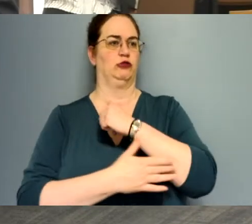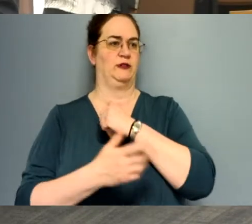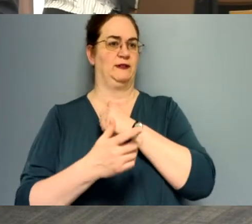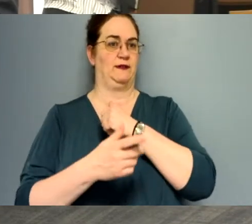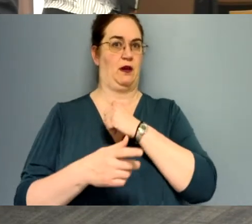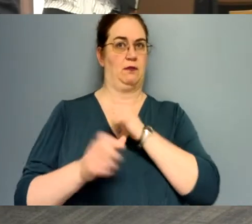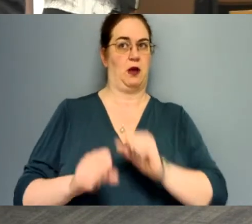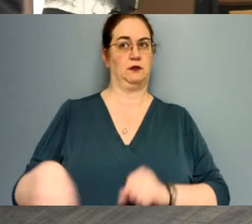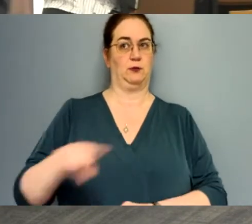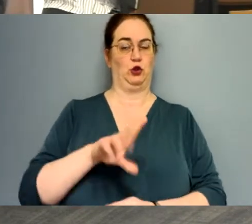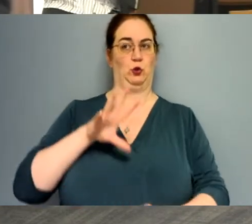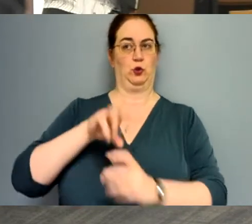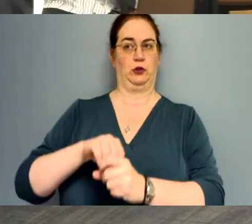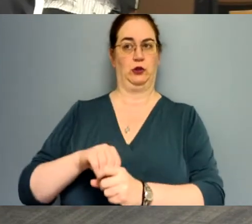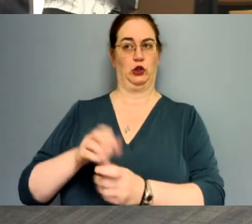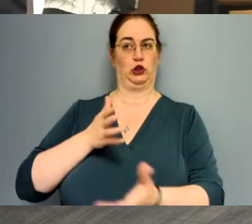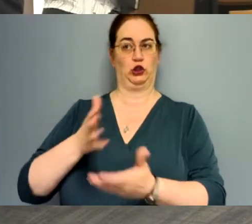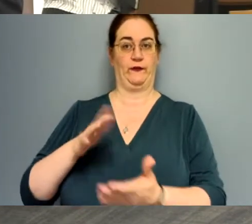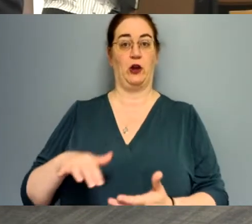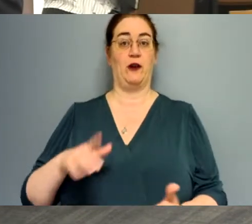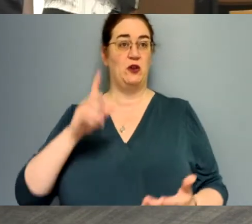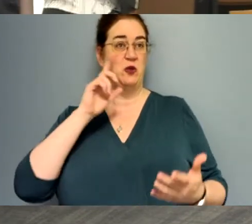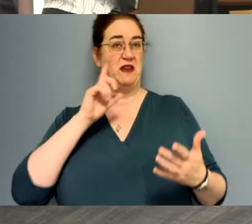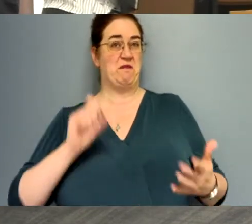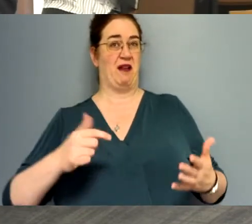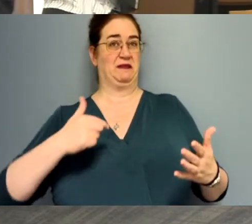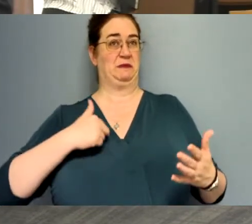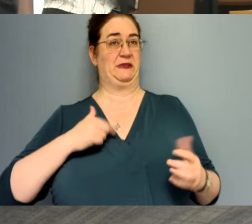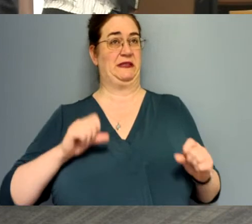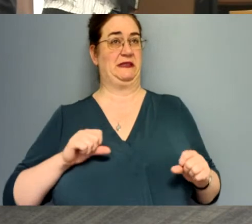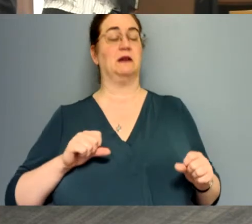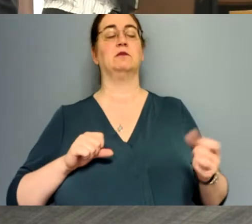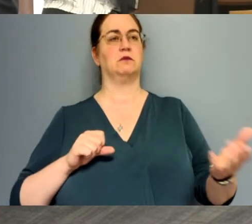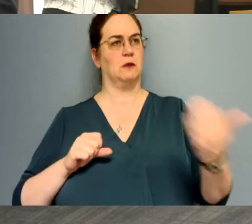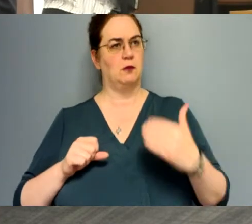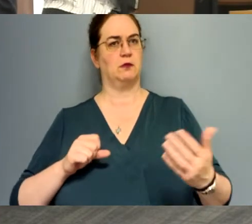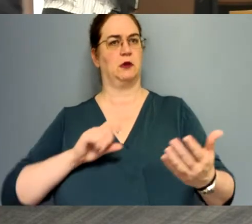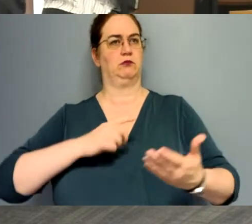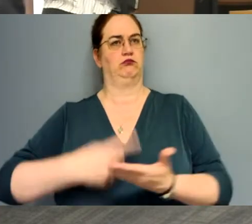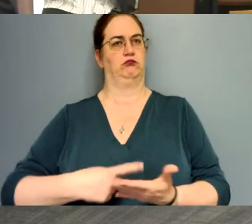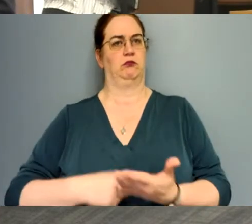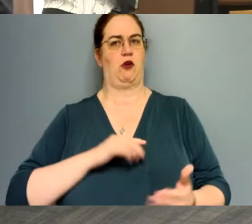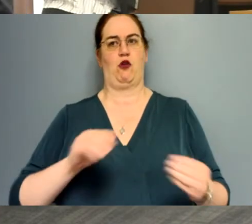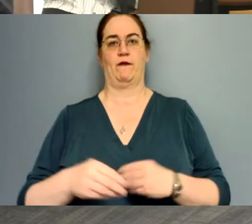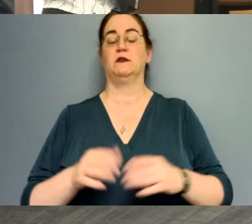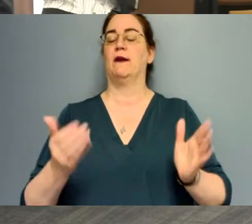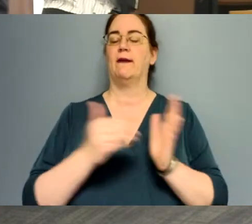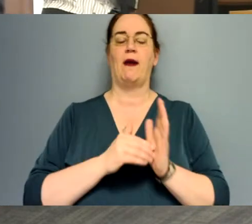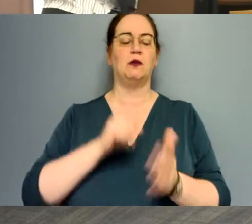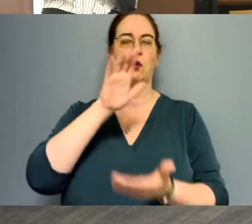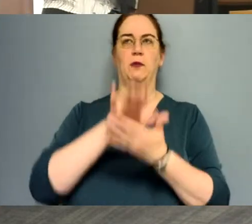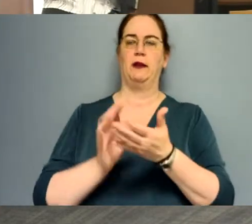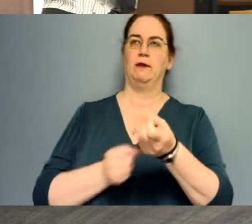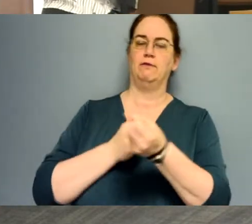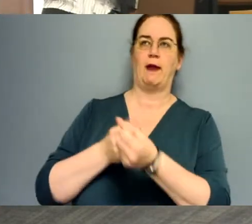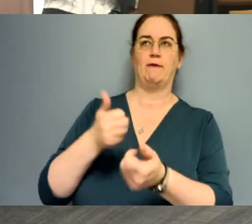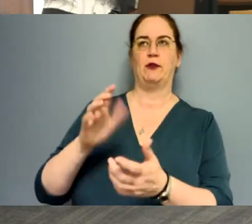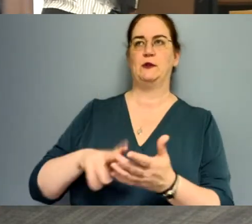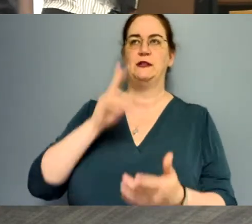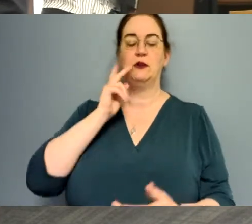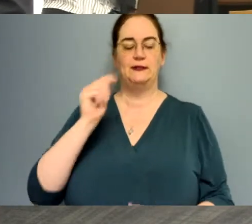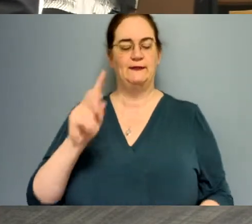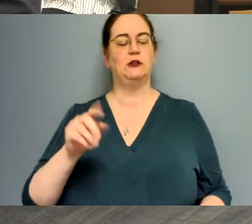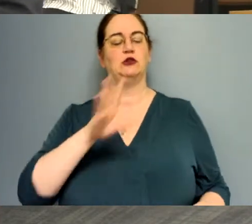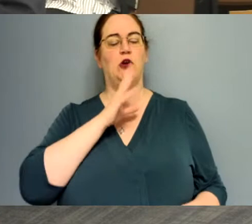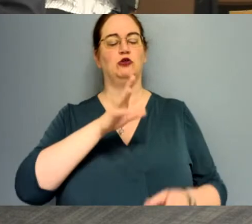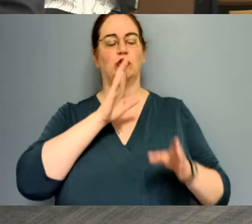in. So if you think you were anywhere near any of this stuff, please come and talk to our office. Again, do not believe everything you see on TV. Talk to